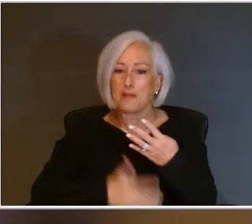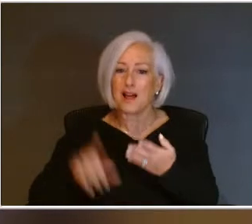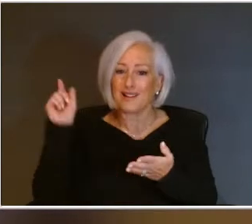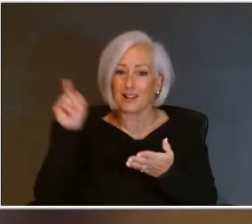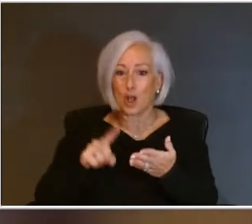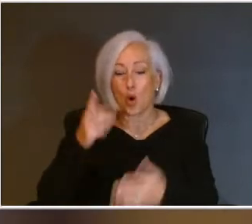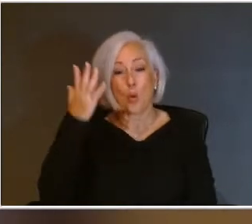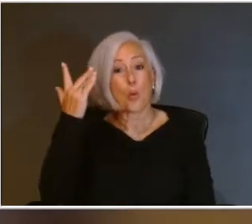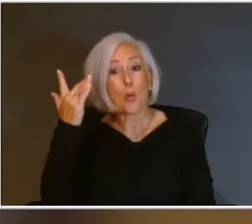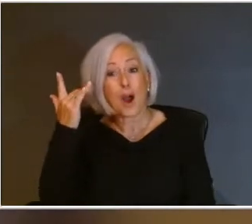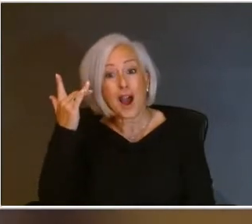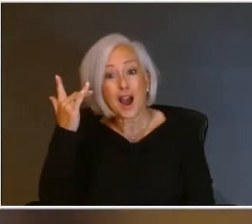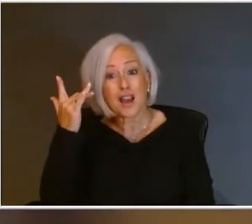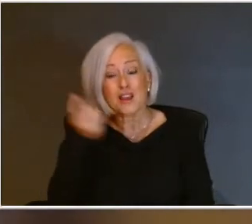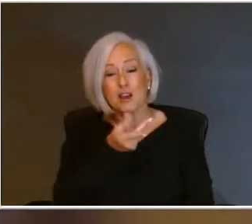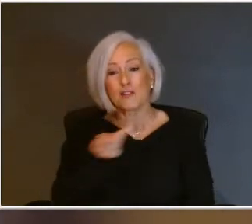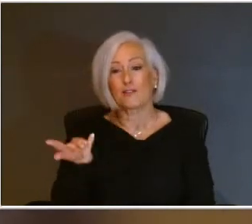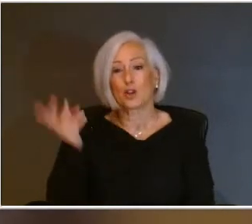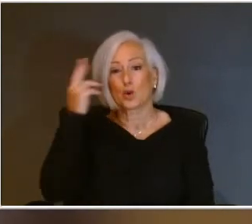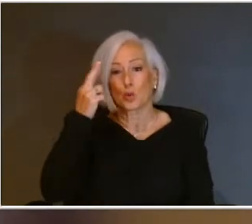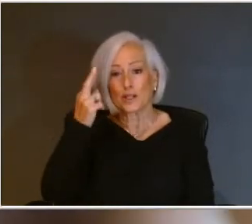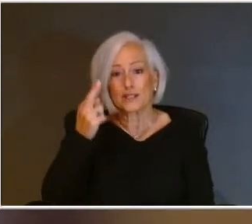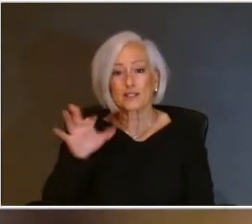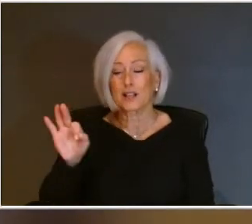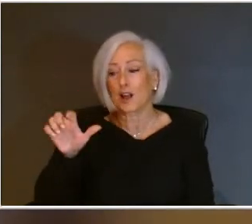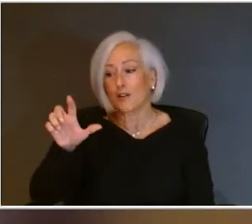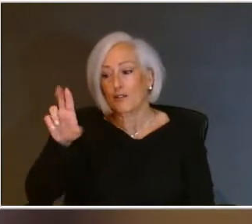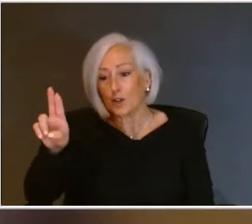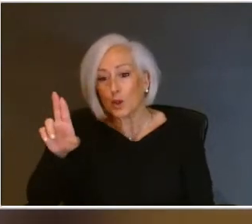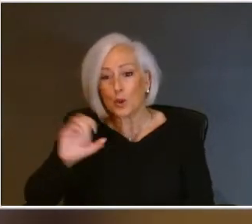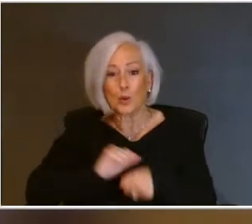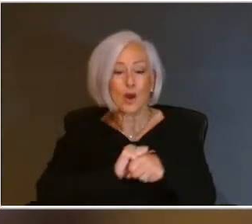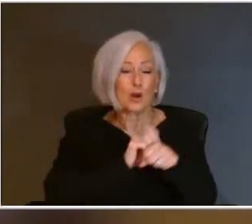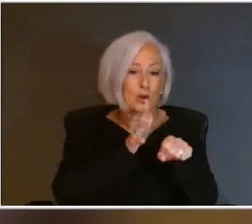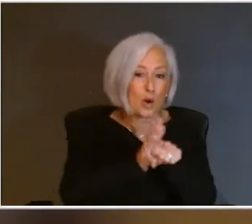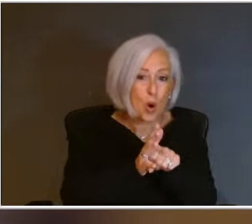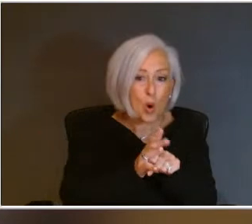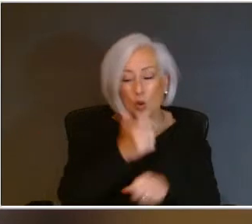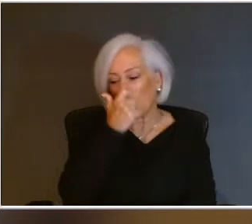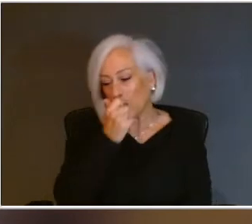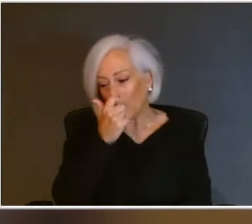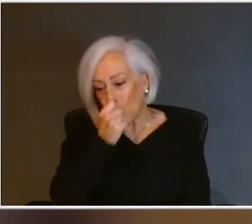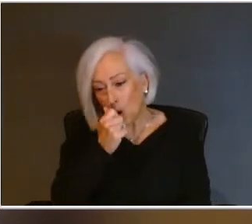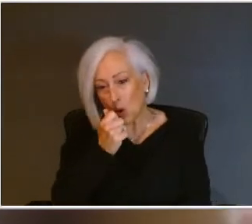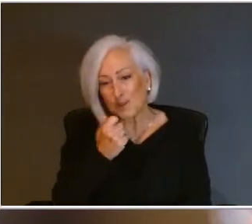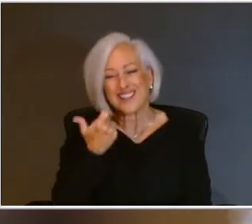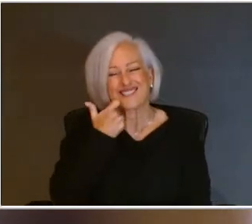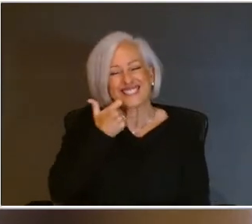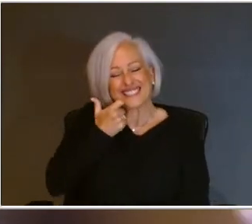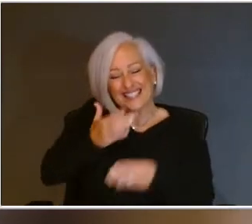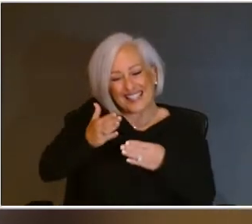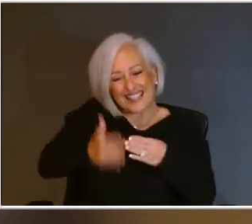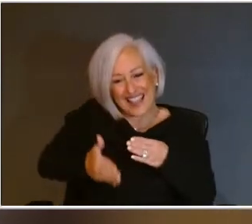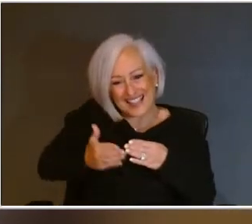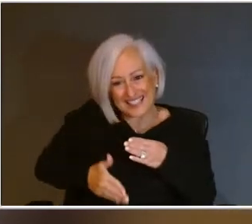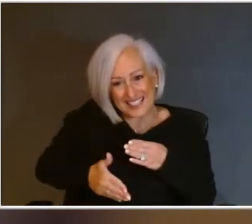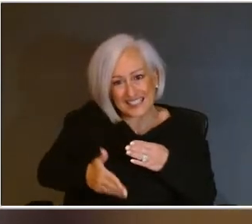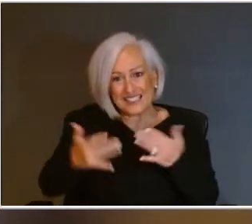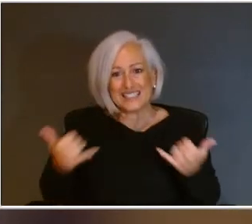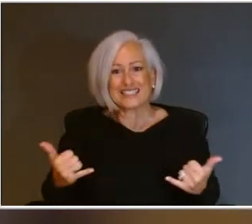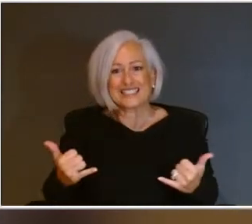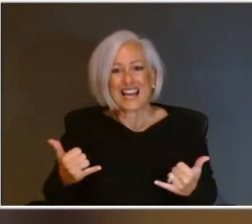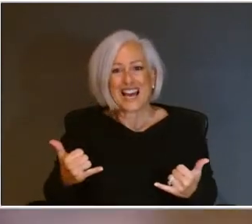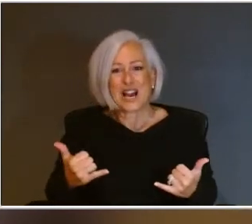reasons. Namely, cold flu, COVID season, we're kind of coming out of that right now. We also had this really nasty stomach bug